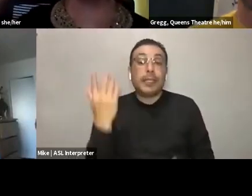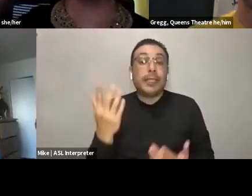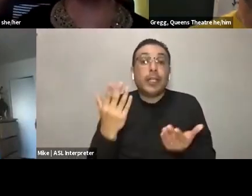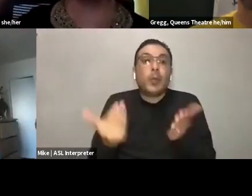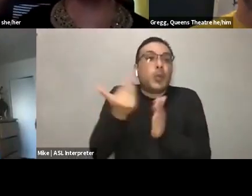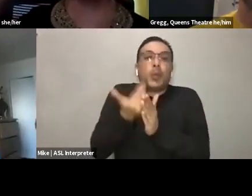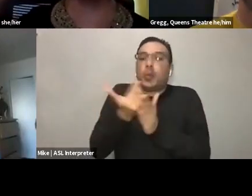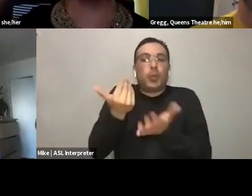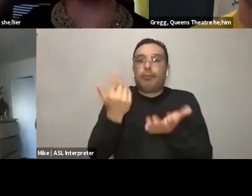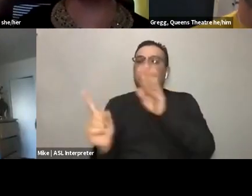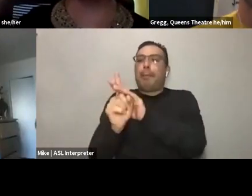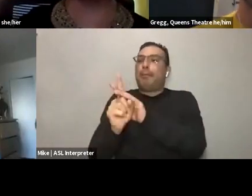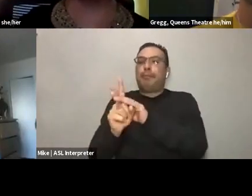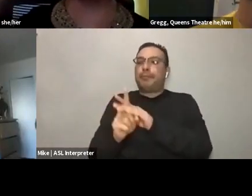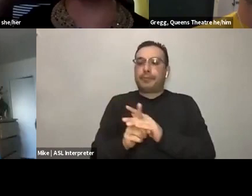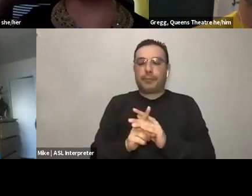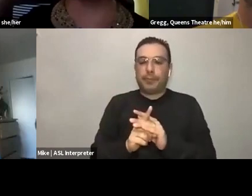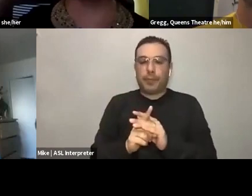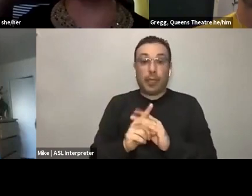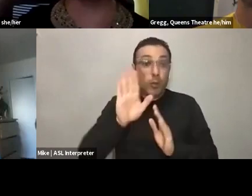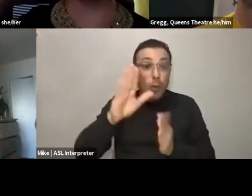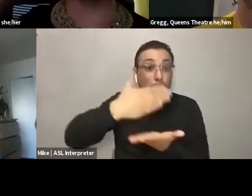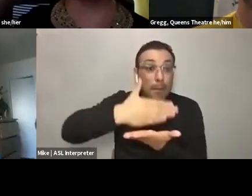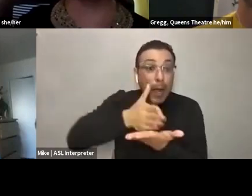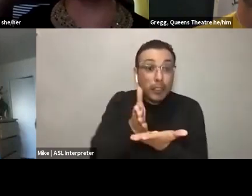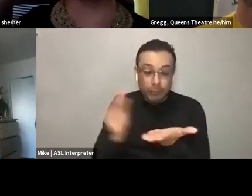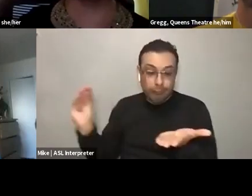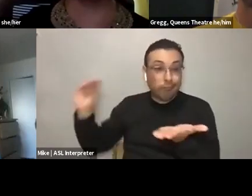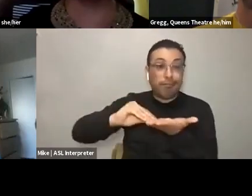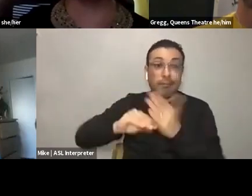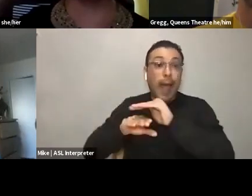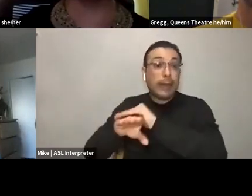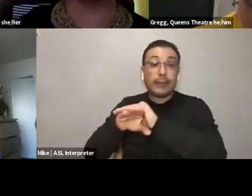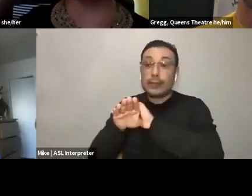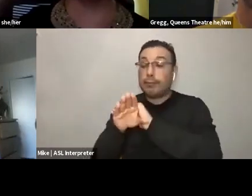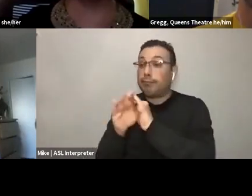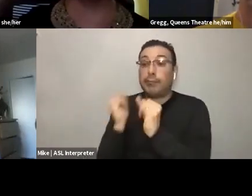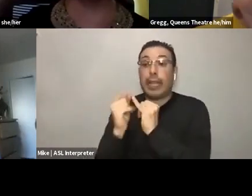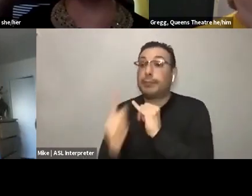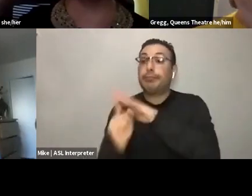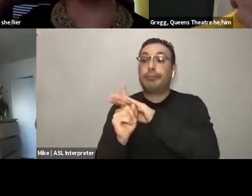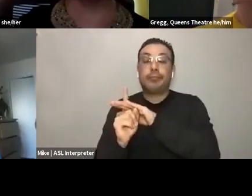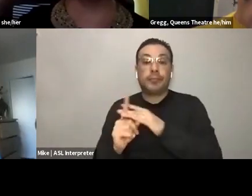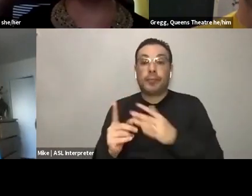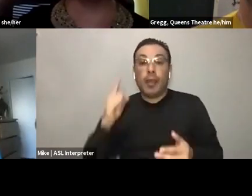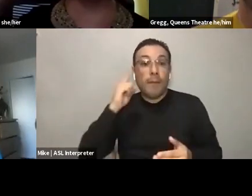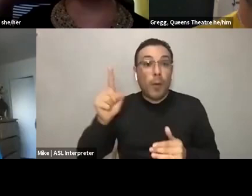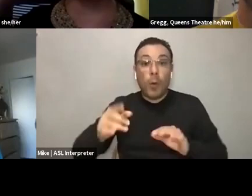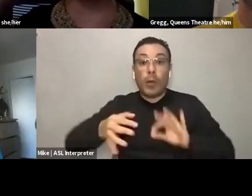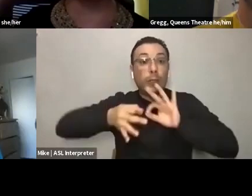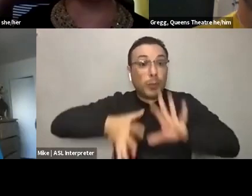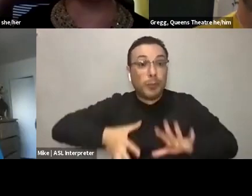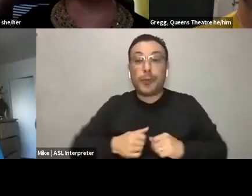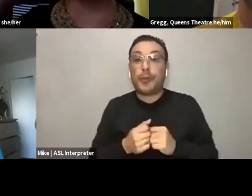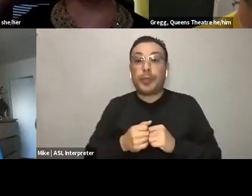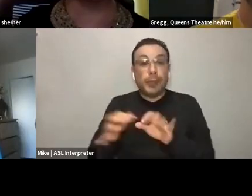miscellaneous access needs or whatever, right? Uh, in addition to everything that you're able to offer in terms of ASL interpretation, audio description, uh, whatnot, that,